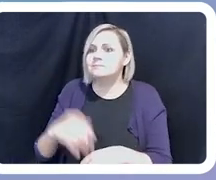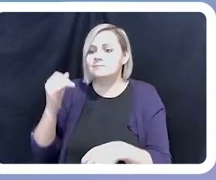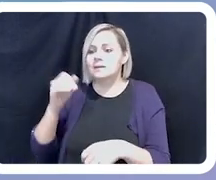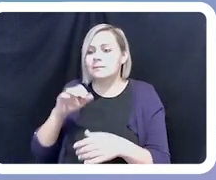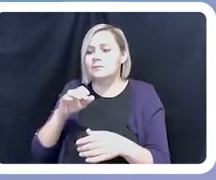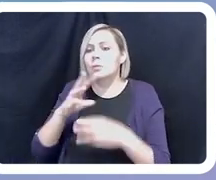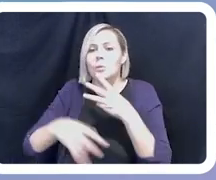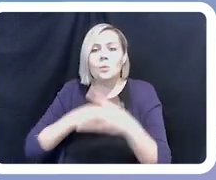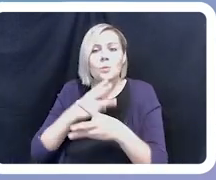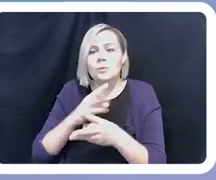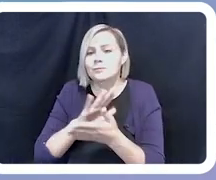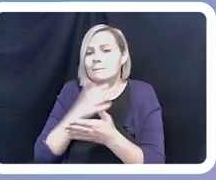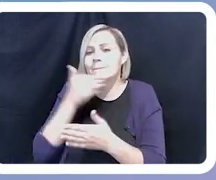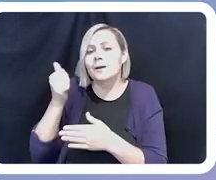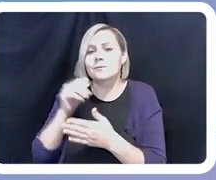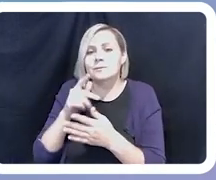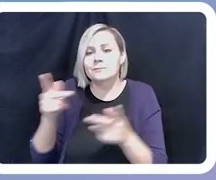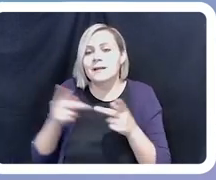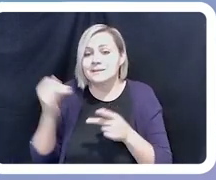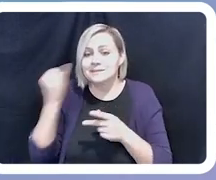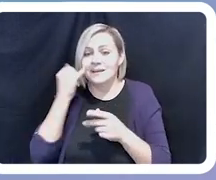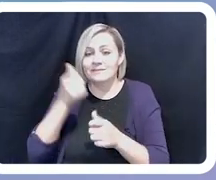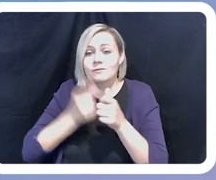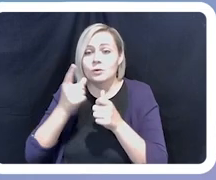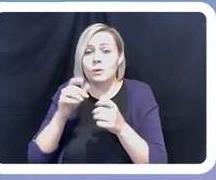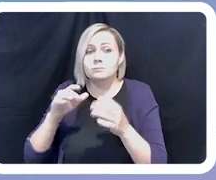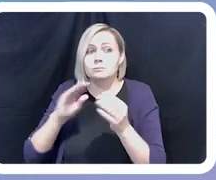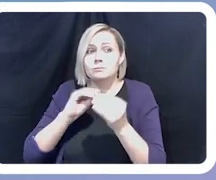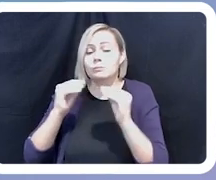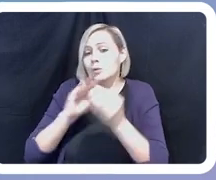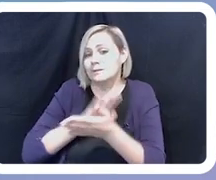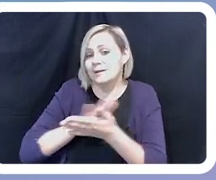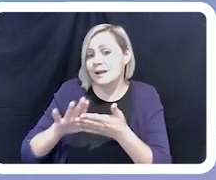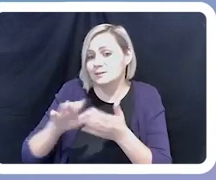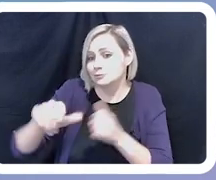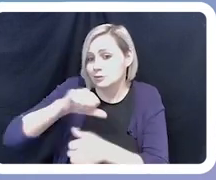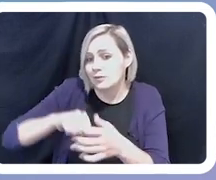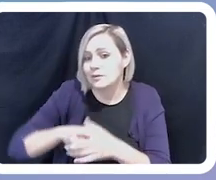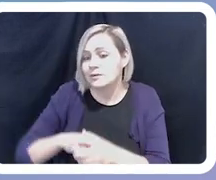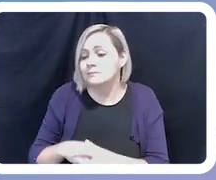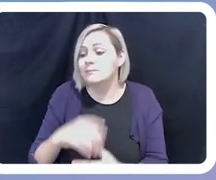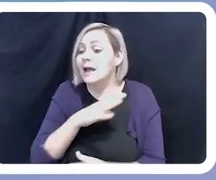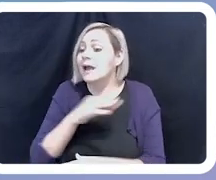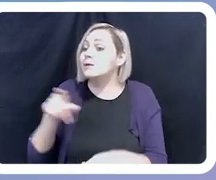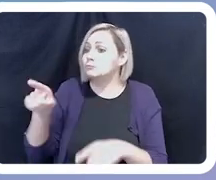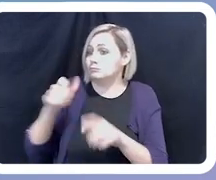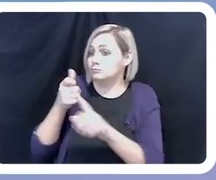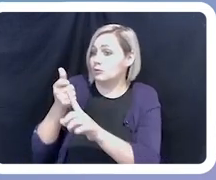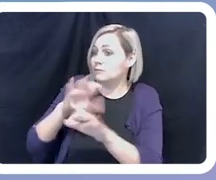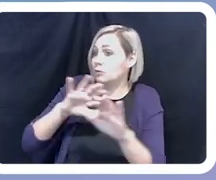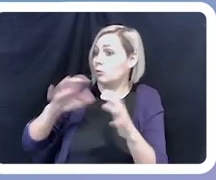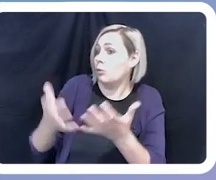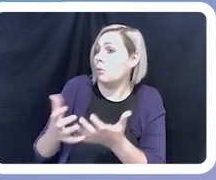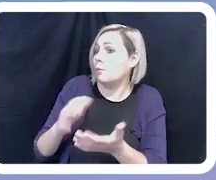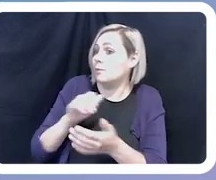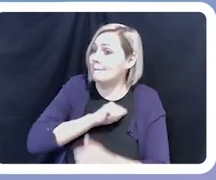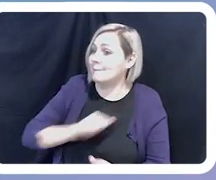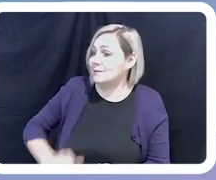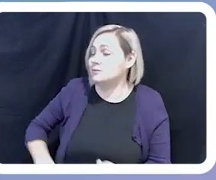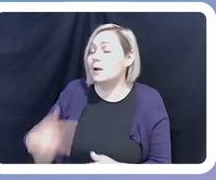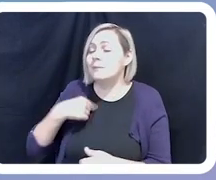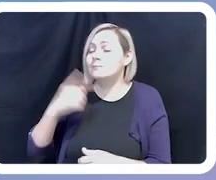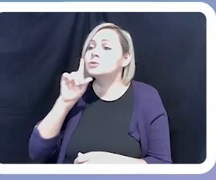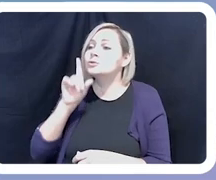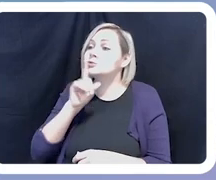if everybody were just kind to each other? Yes. Yeah. And as global ambassador, I'm sure you're going to get that message out even more. Yes. Yeah.